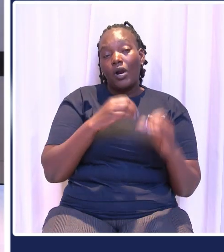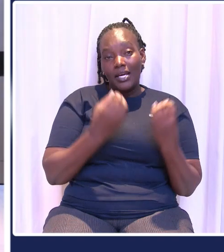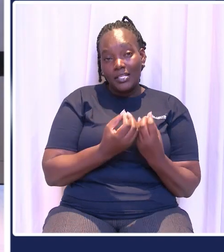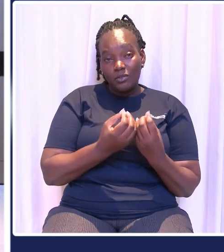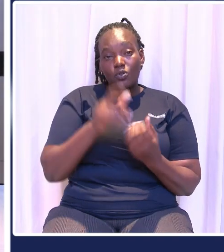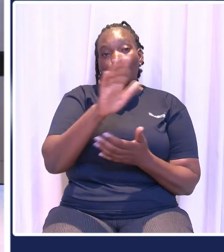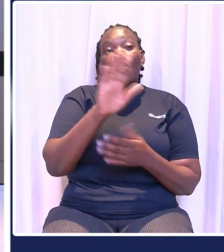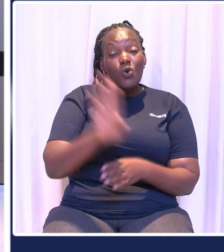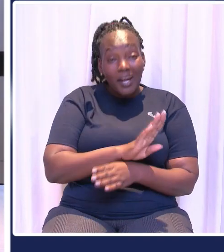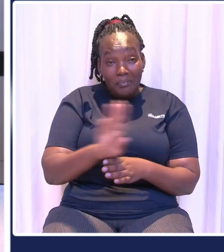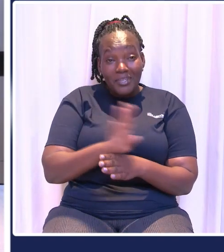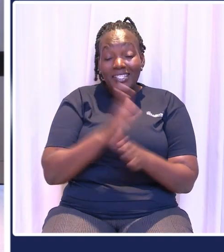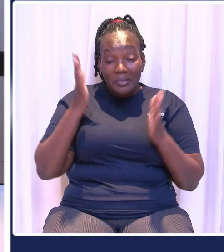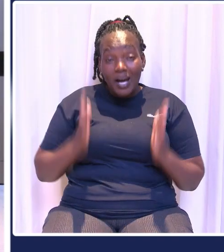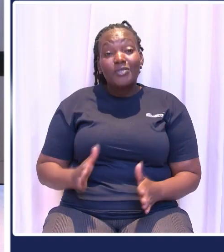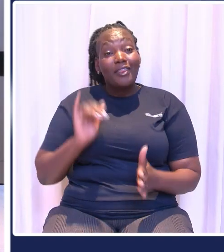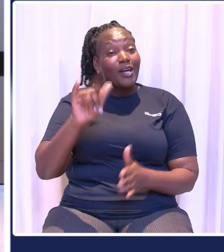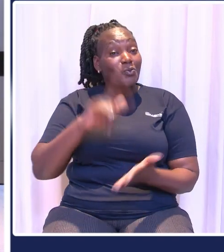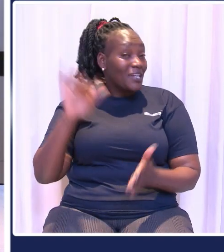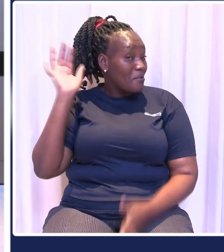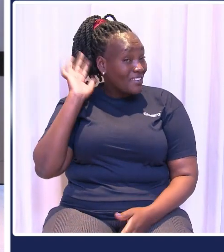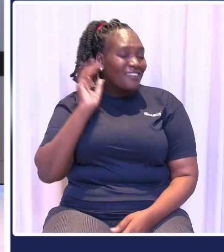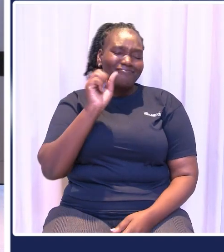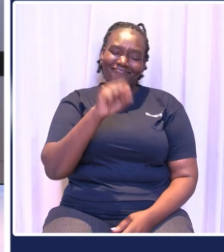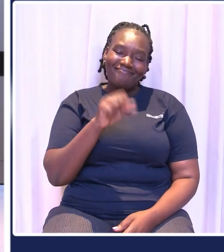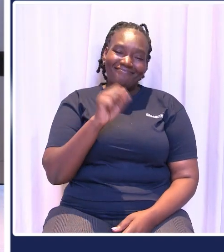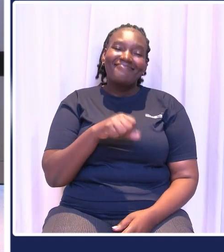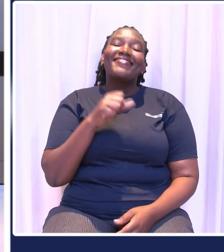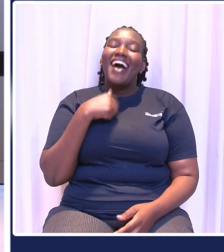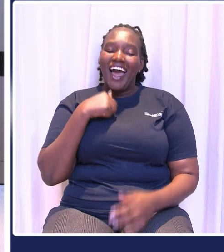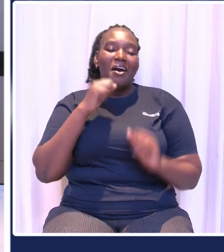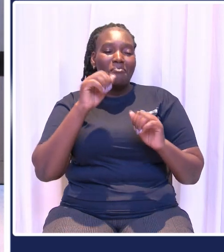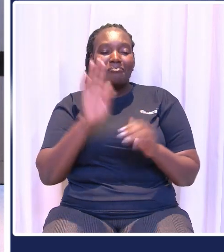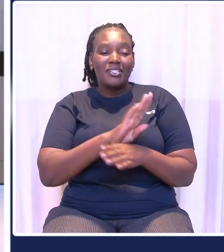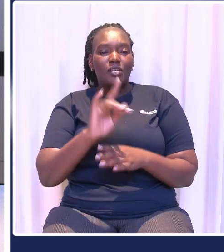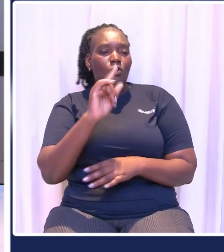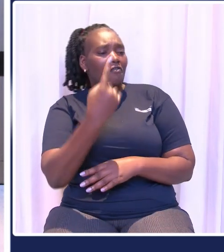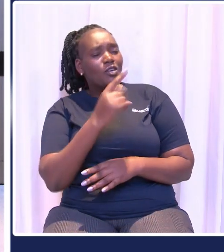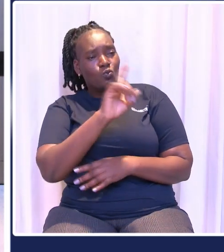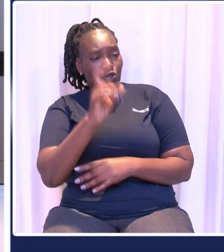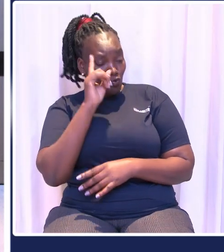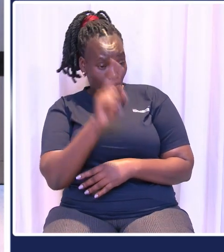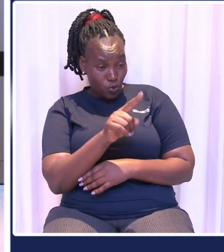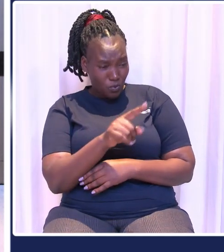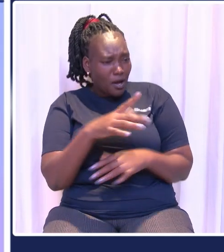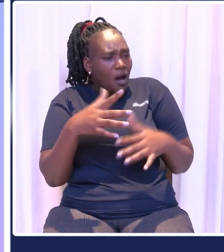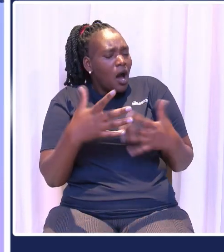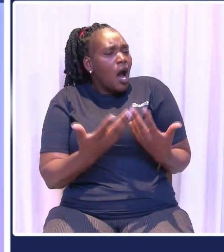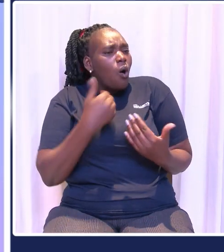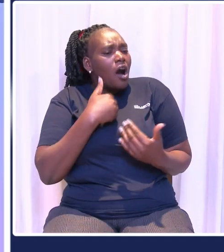So you're a busy guy, is what I'm hearing. I am a busy guy, yes. Excellent. So first question for you. Yeah. How